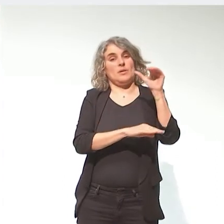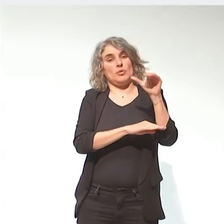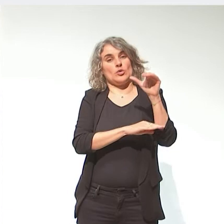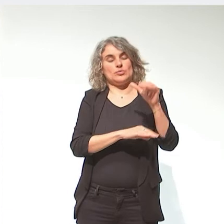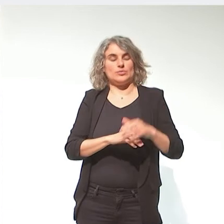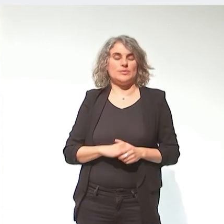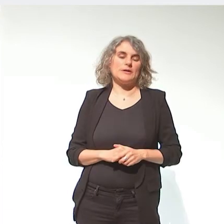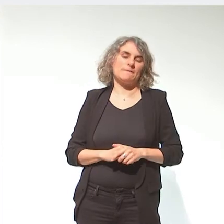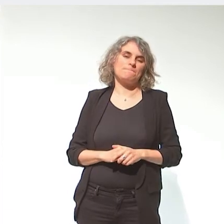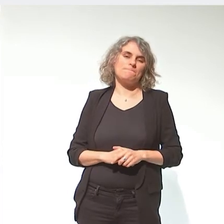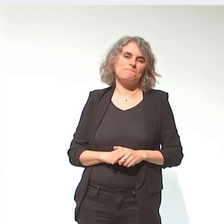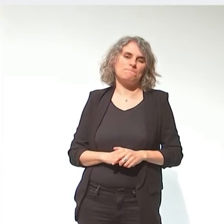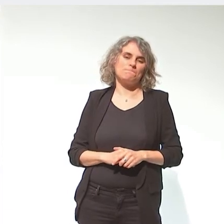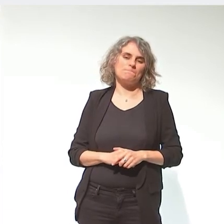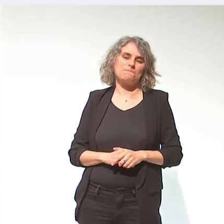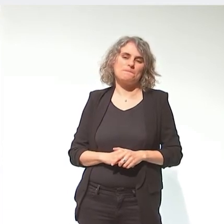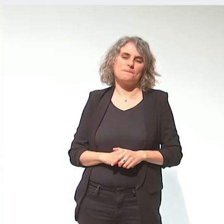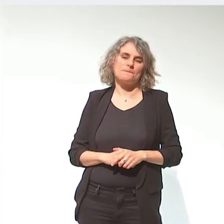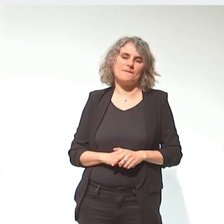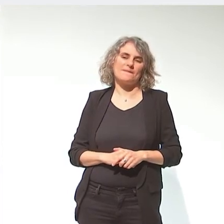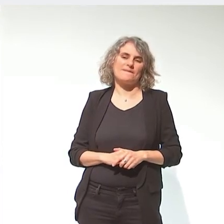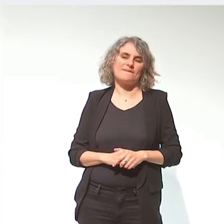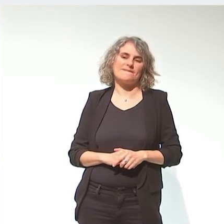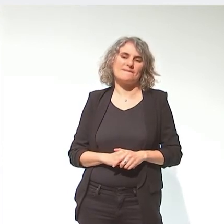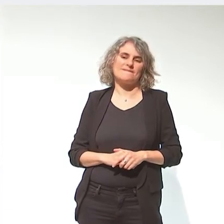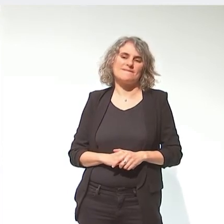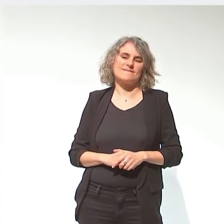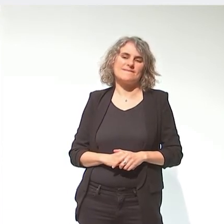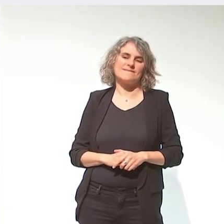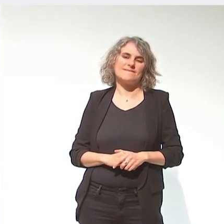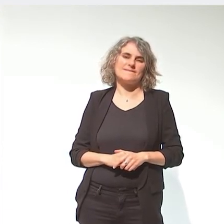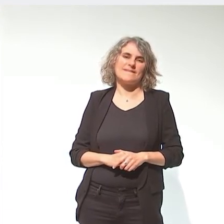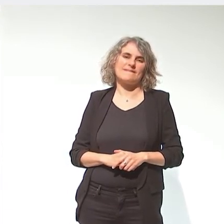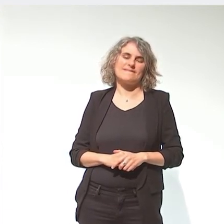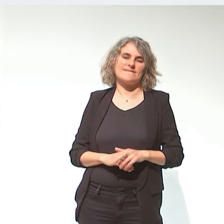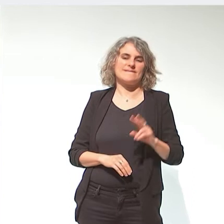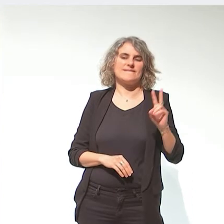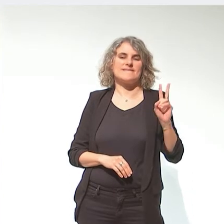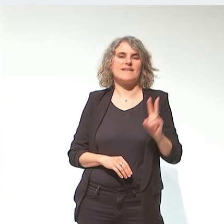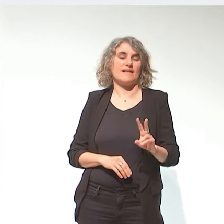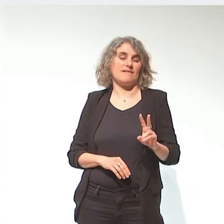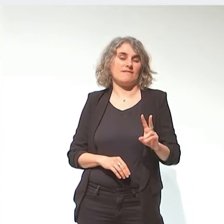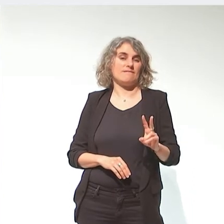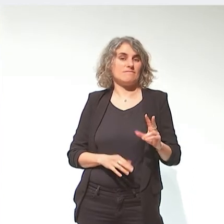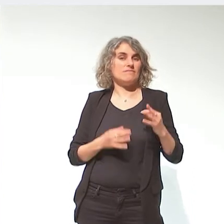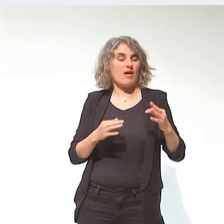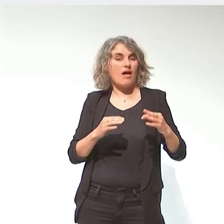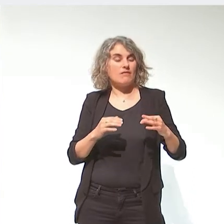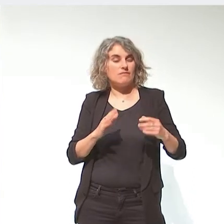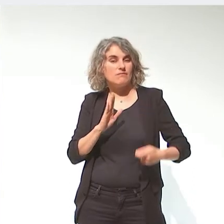already on the way for inclusion in education for more than 20